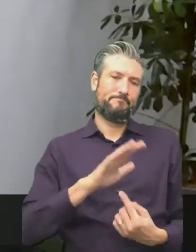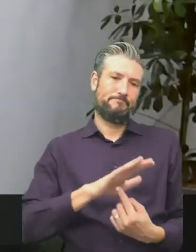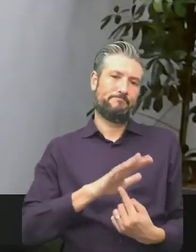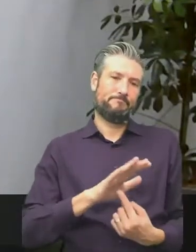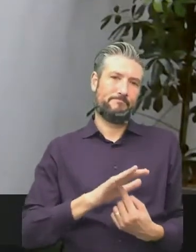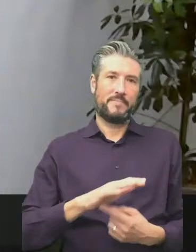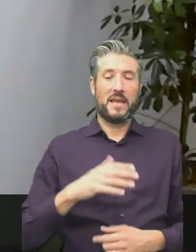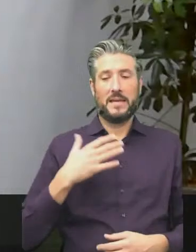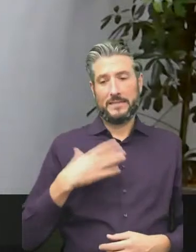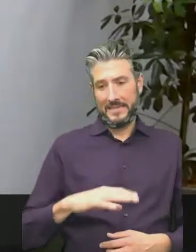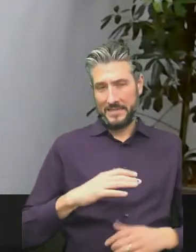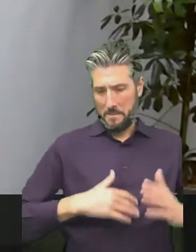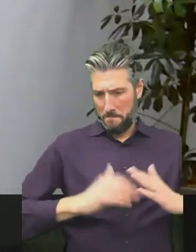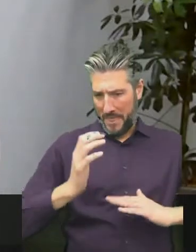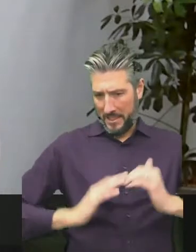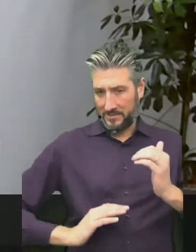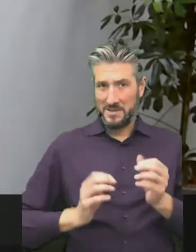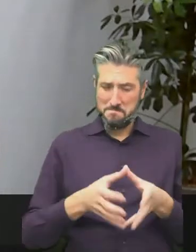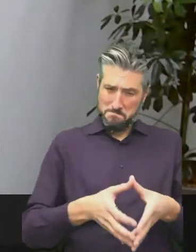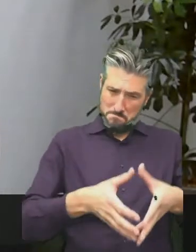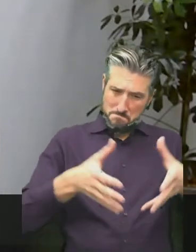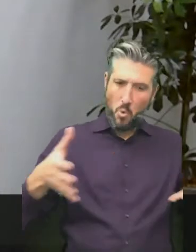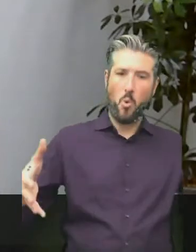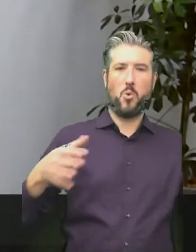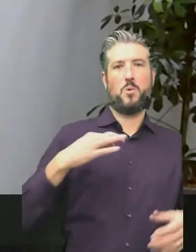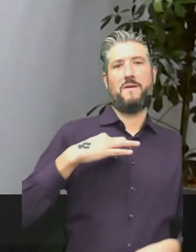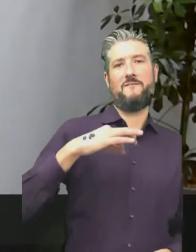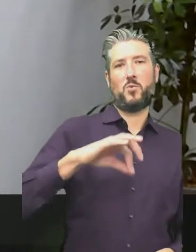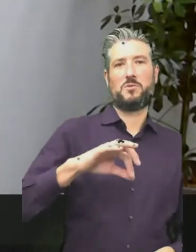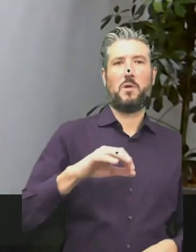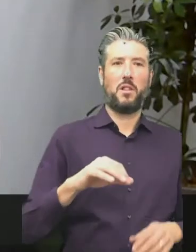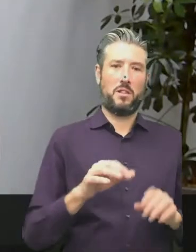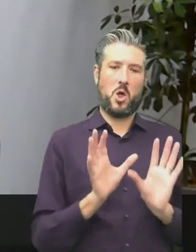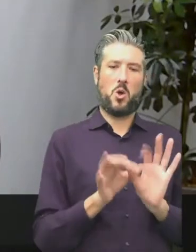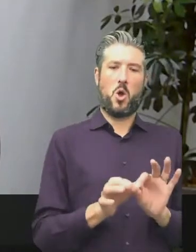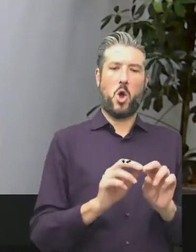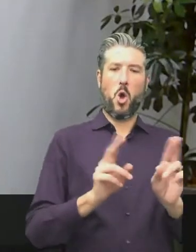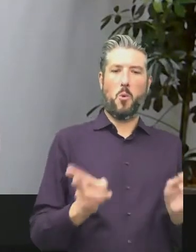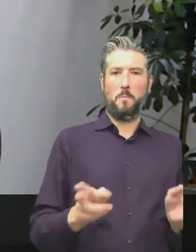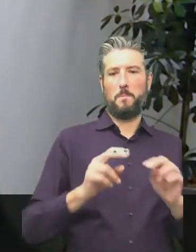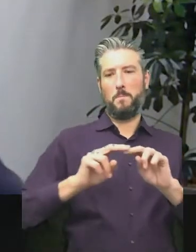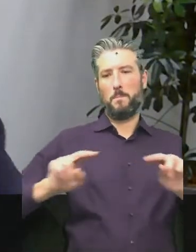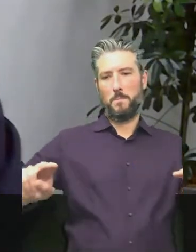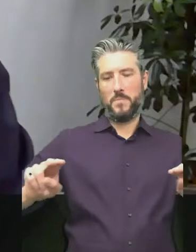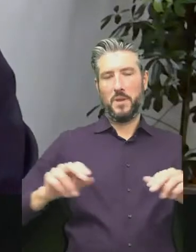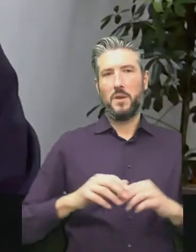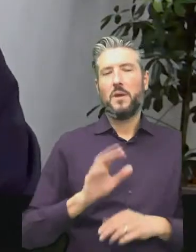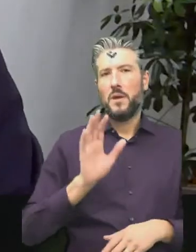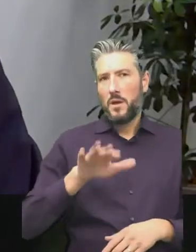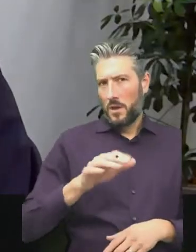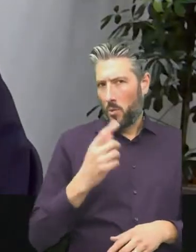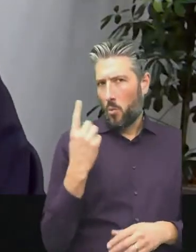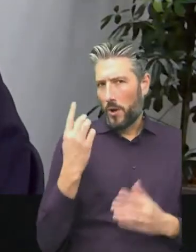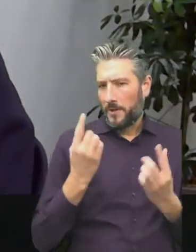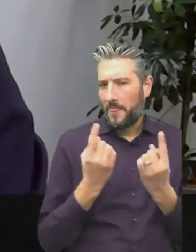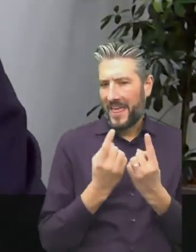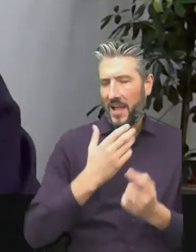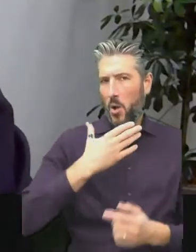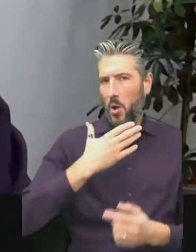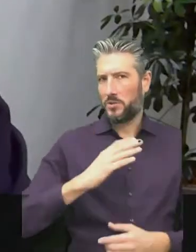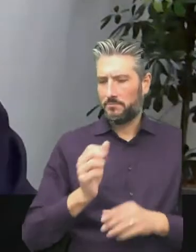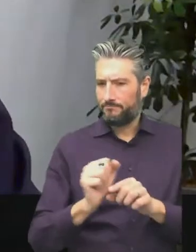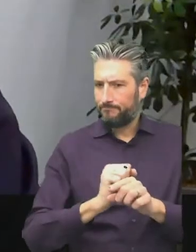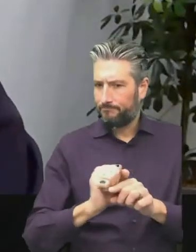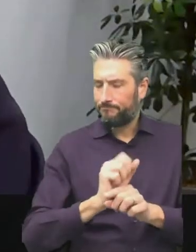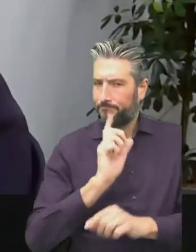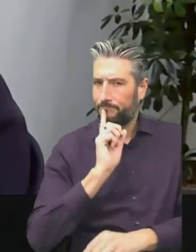affordable homes. And I want to just correct a misapprehension that may have been given by a comment made by